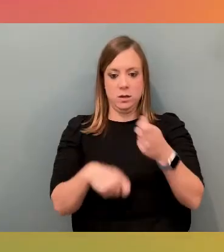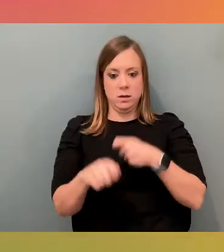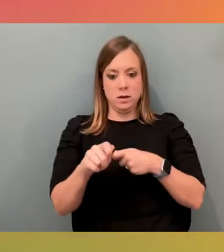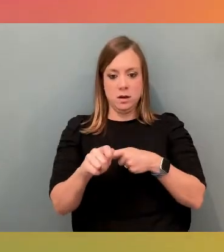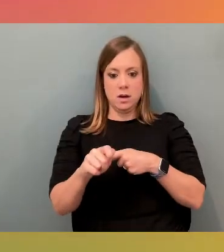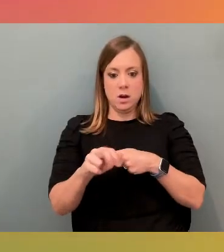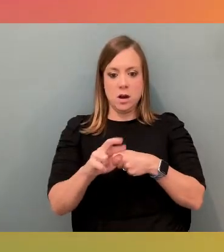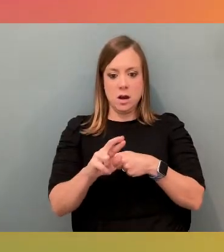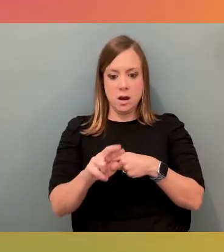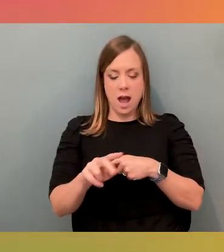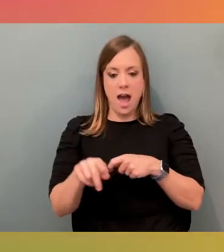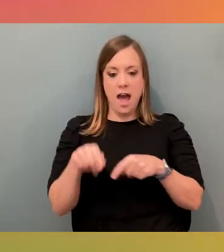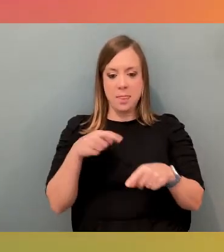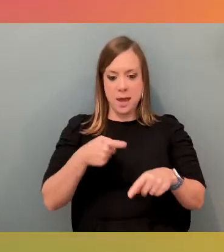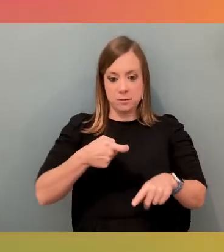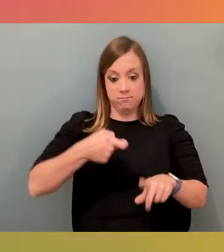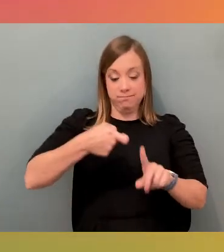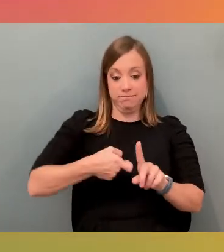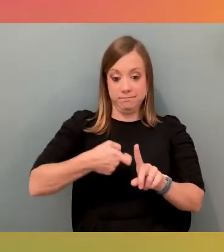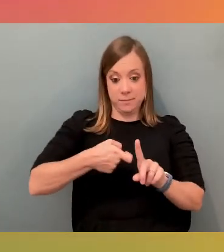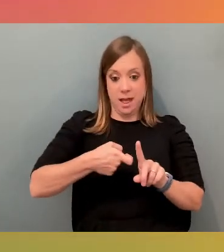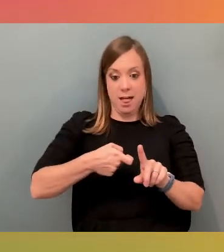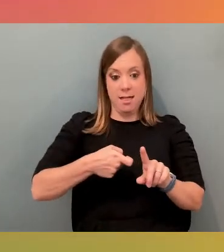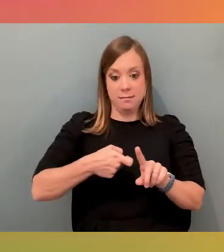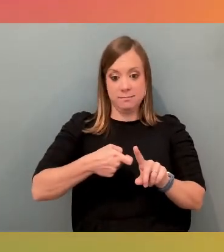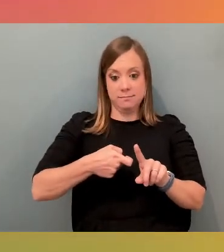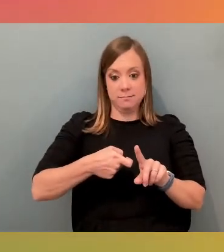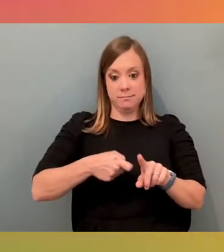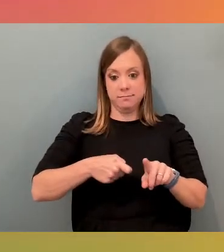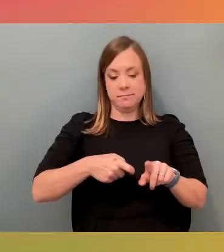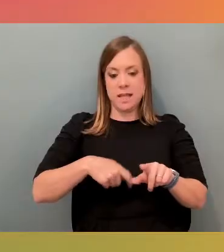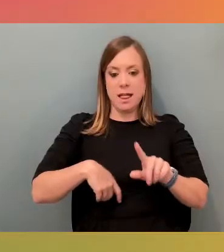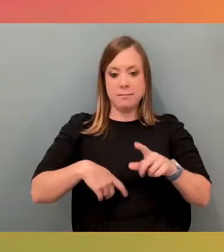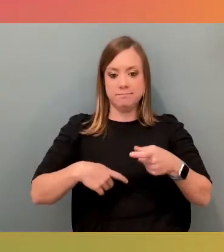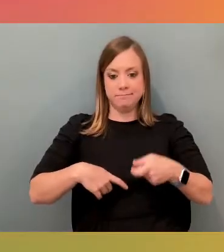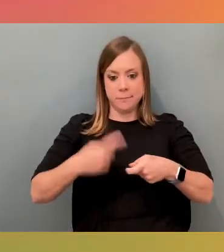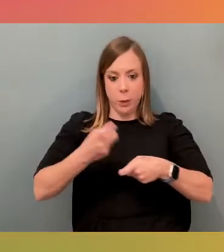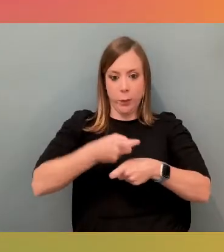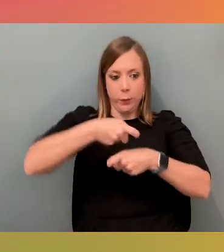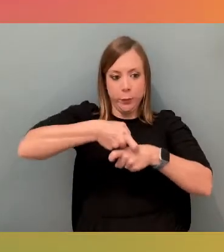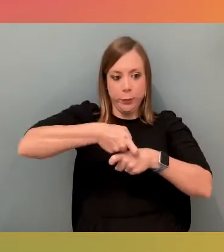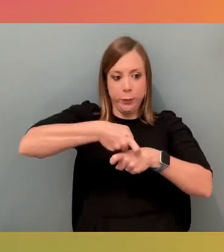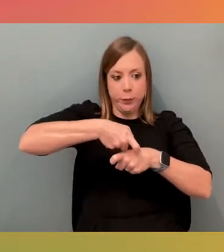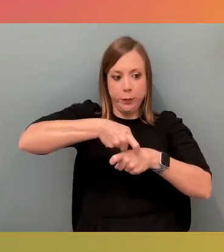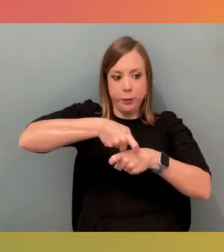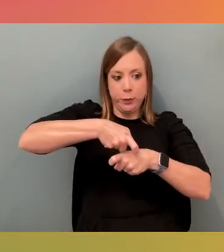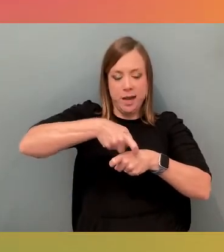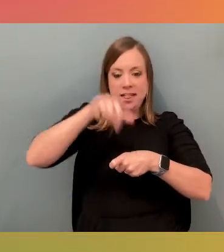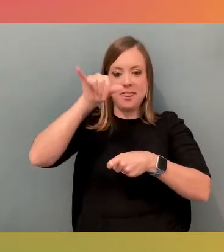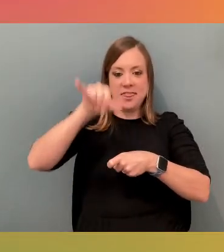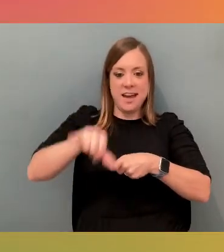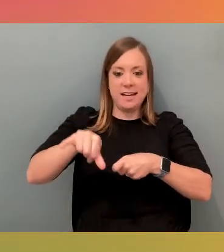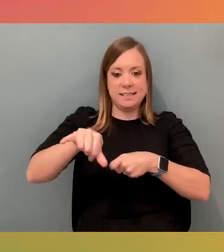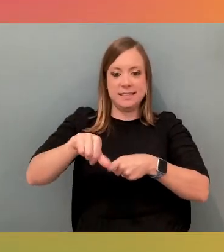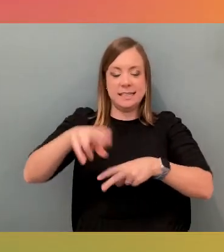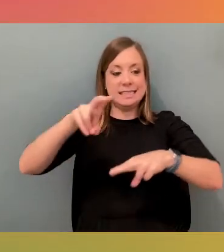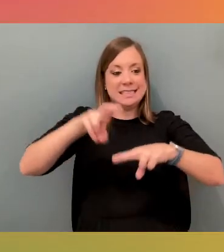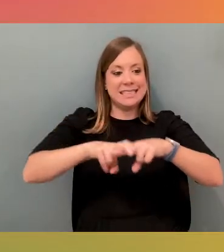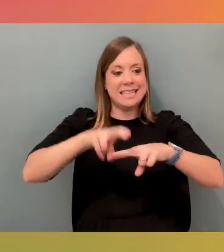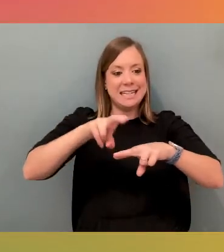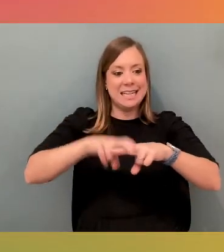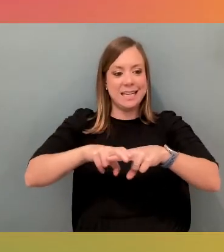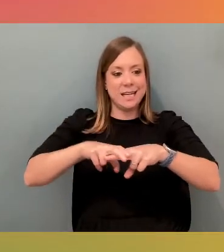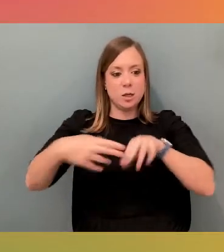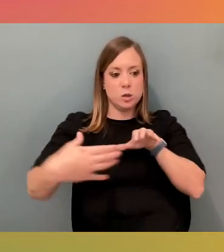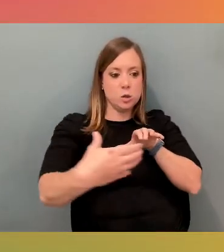the sole of your right foot to the outside edge of your left knee. We're setting up for a nice reclined, seated twist. So